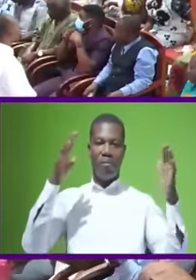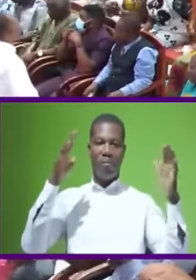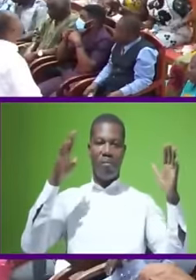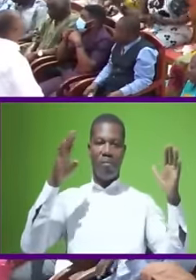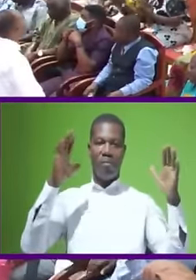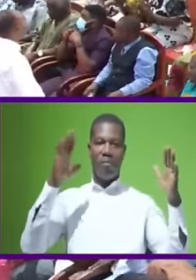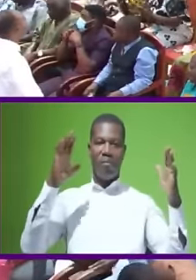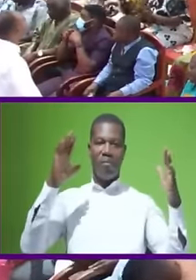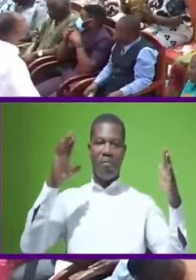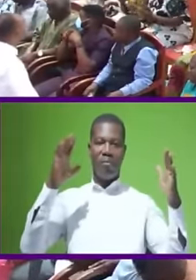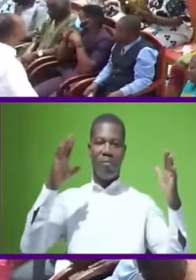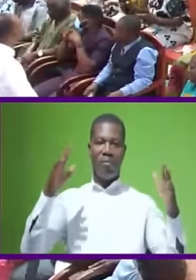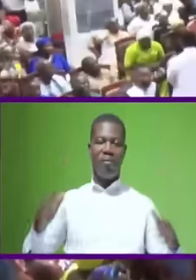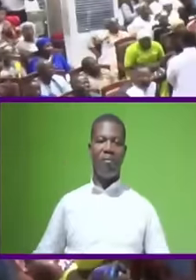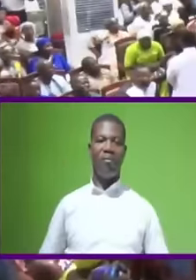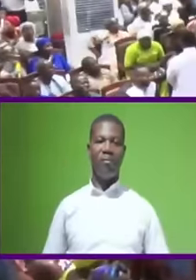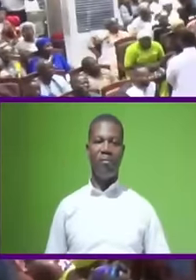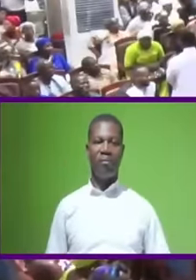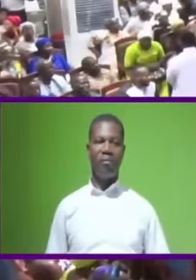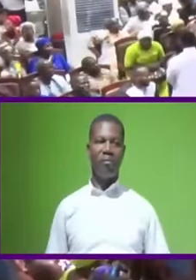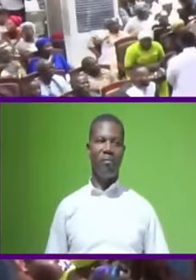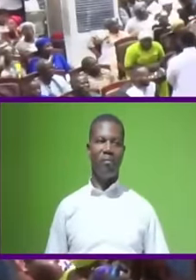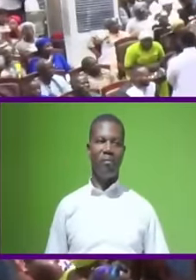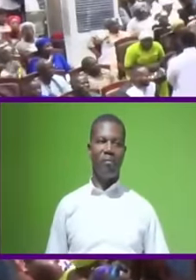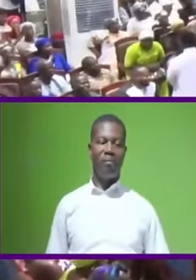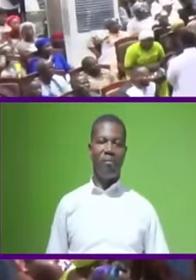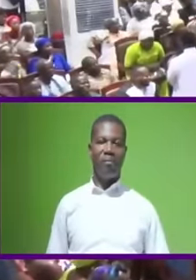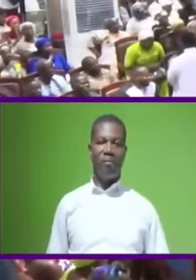a I was just going to be your home.